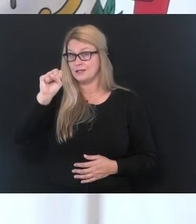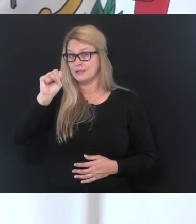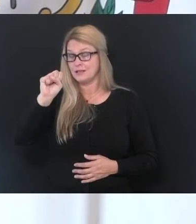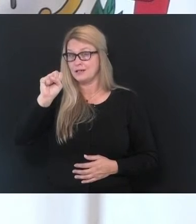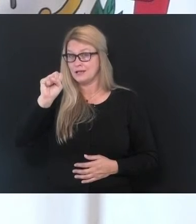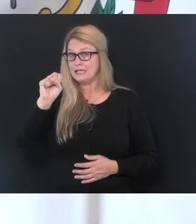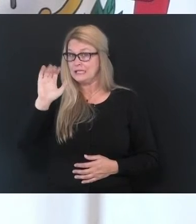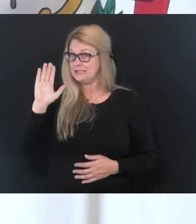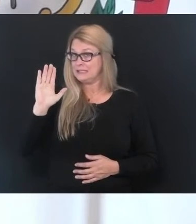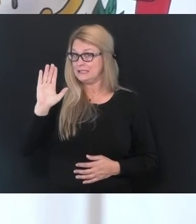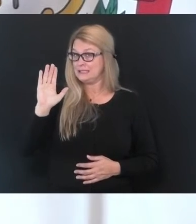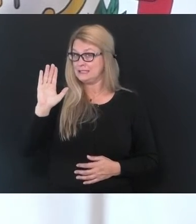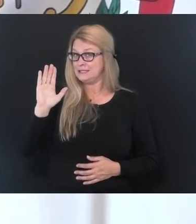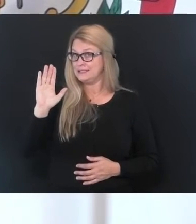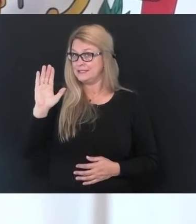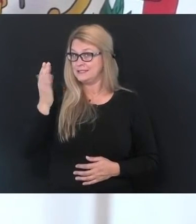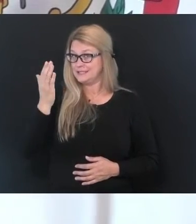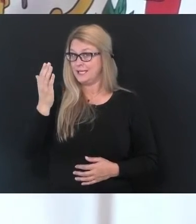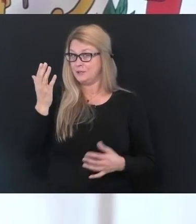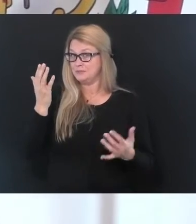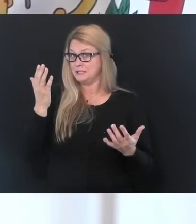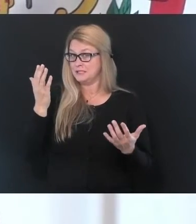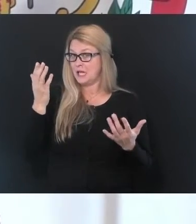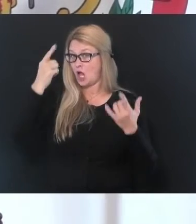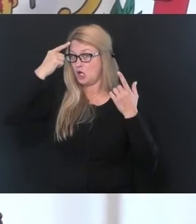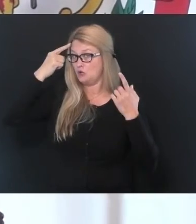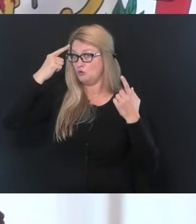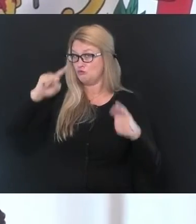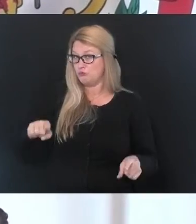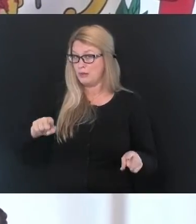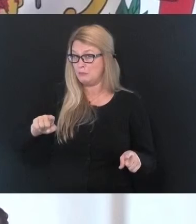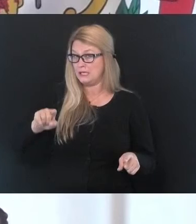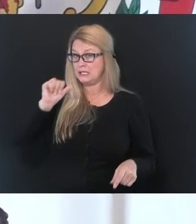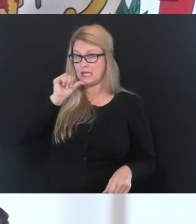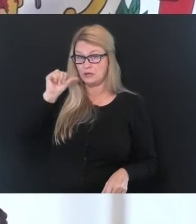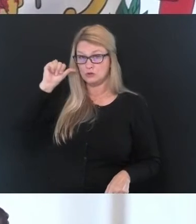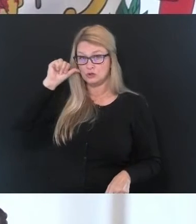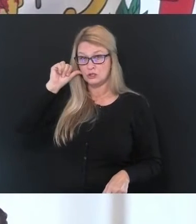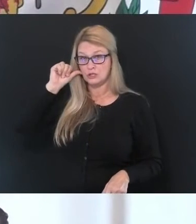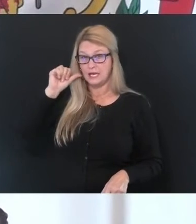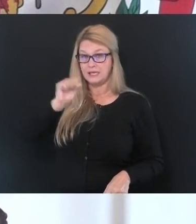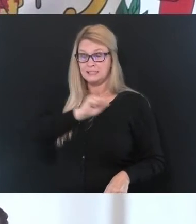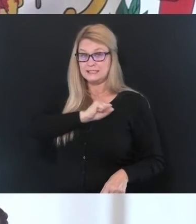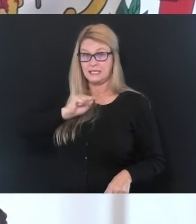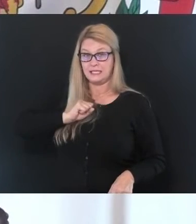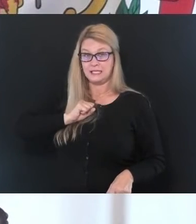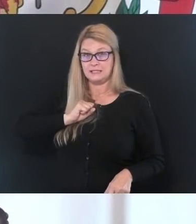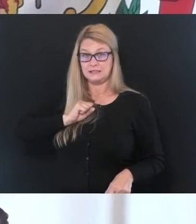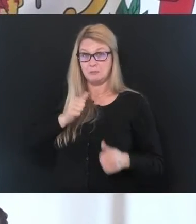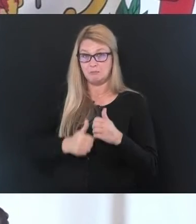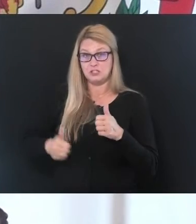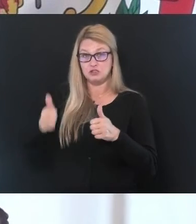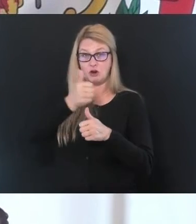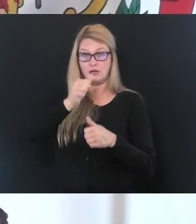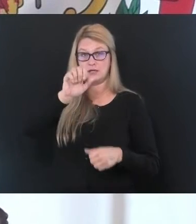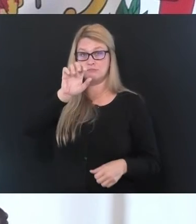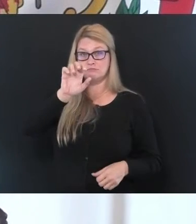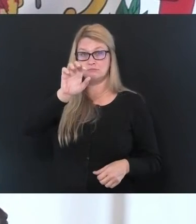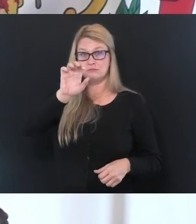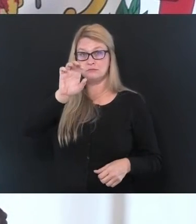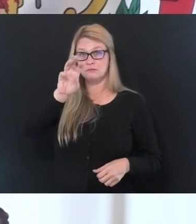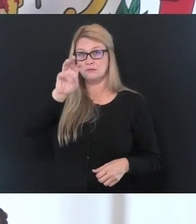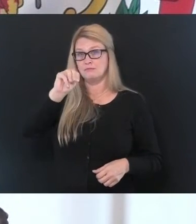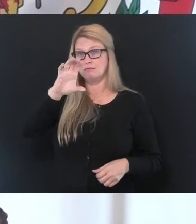now there is a bipartisan deal. Yesterday evening, the Senate Majority Leader, Mitch McConnell, announced that